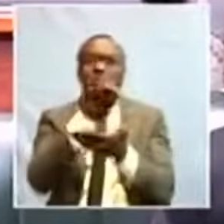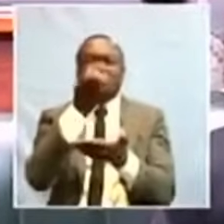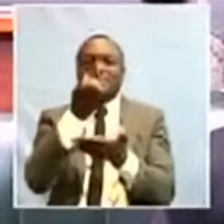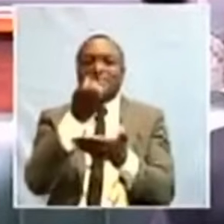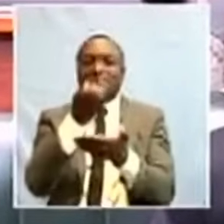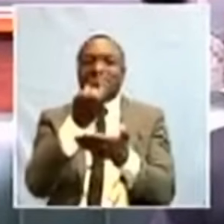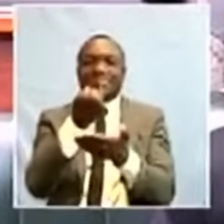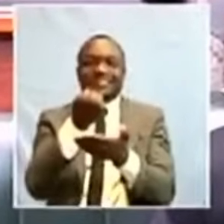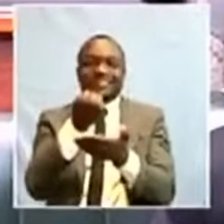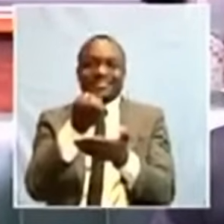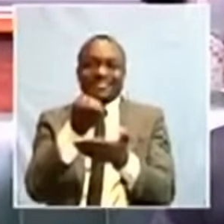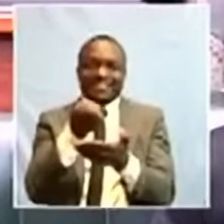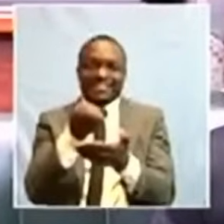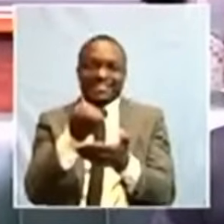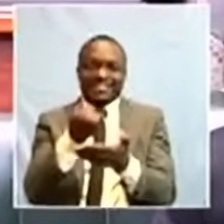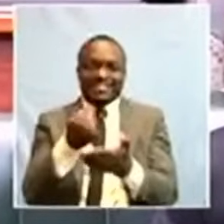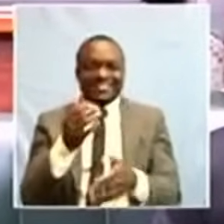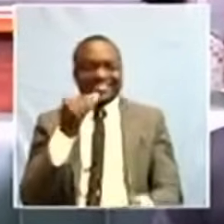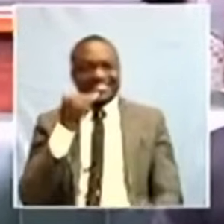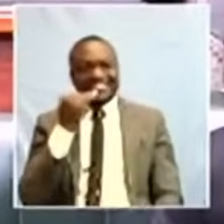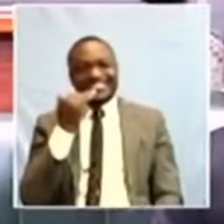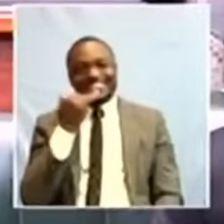the